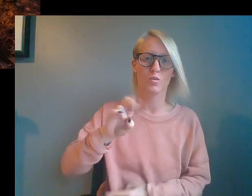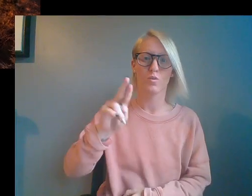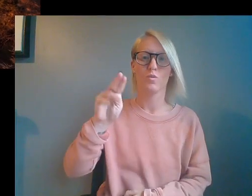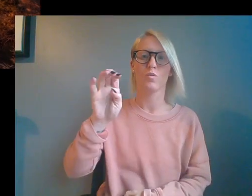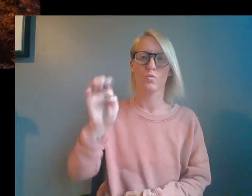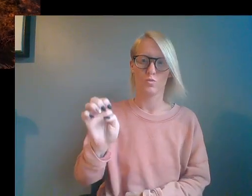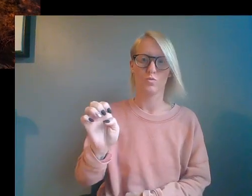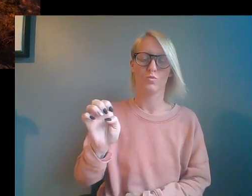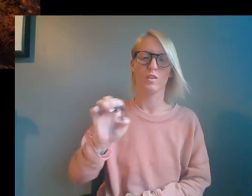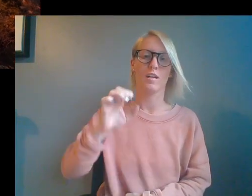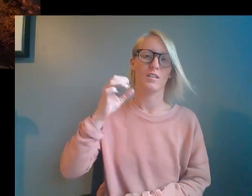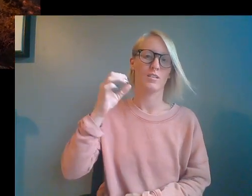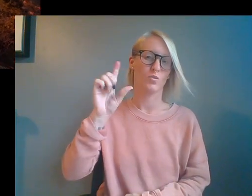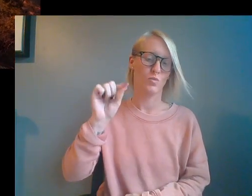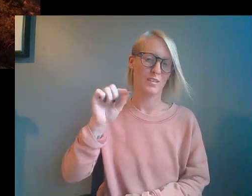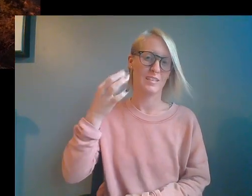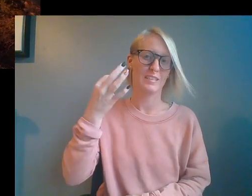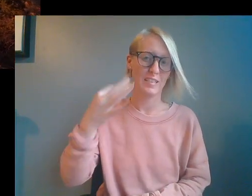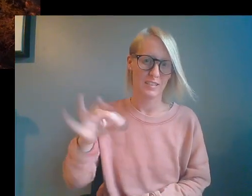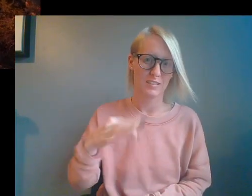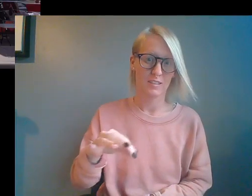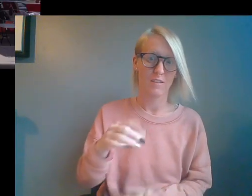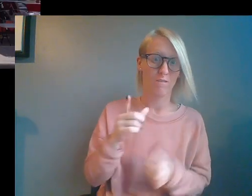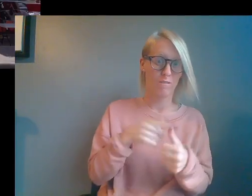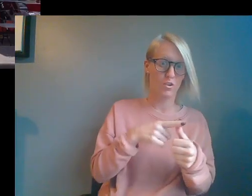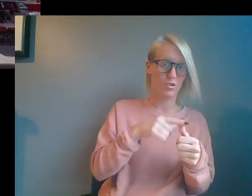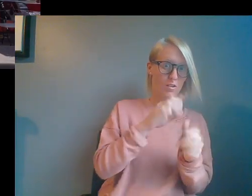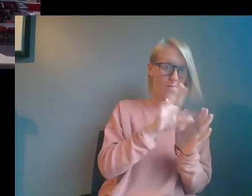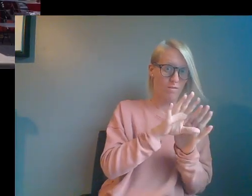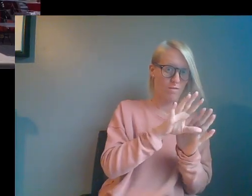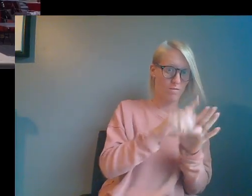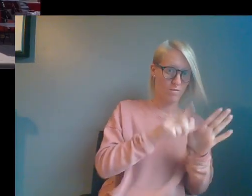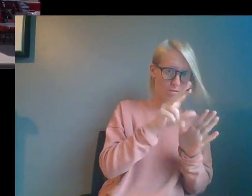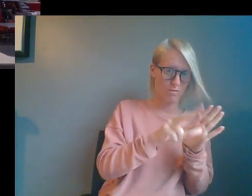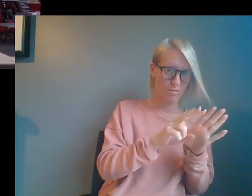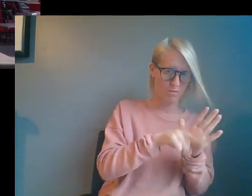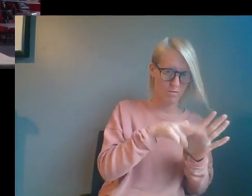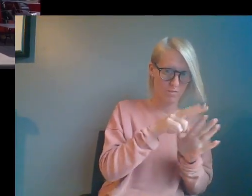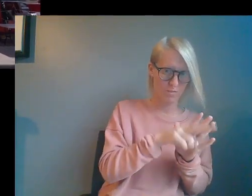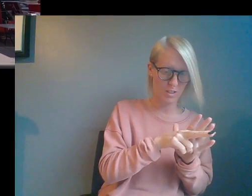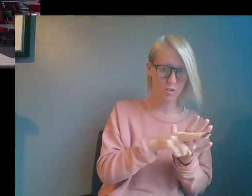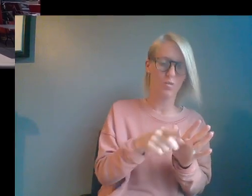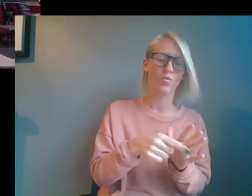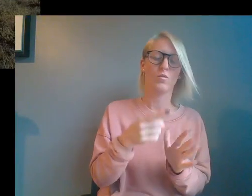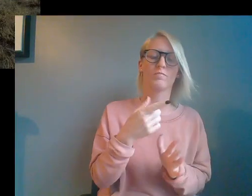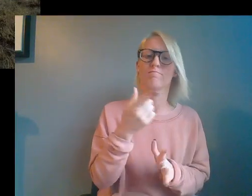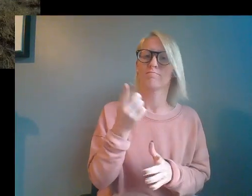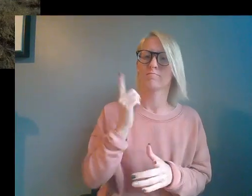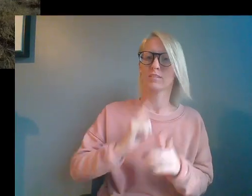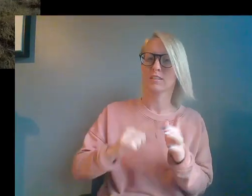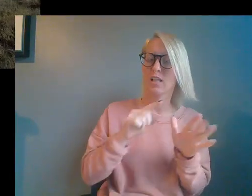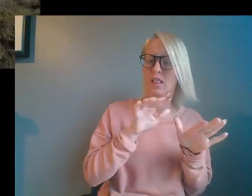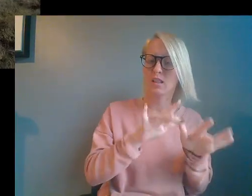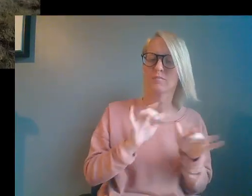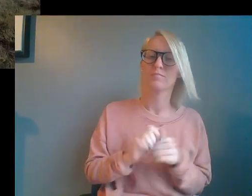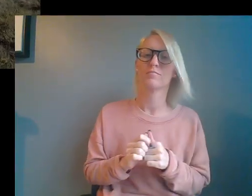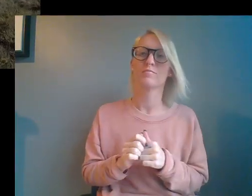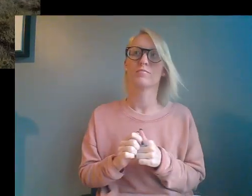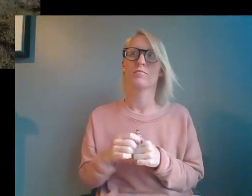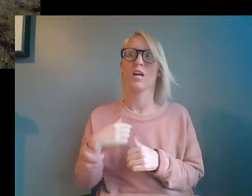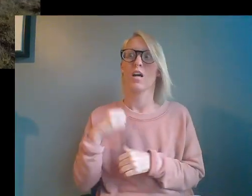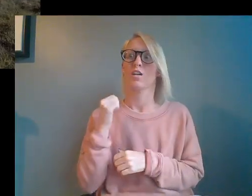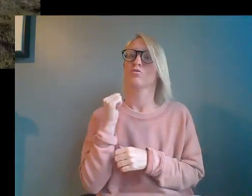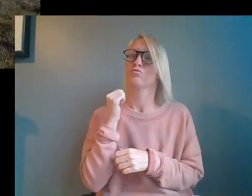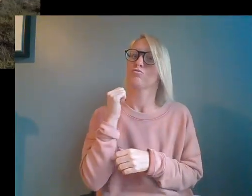If you want to see the first video I made on California, you can click the link in the description. I tried my best to get all the facts correct, but forgive me if I